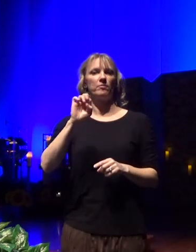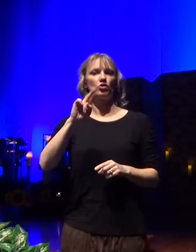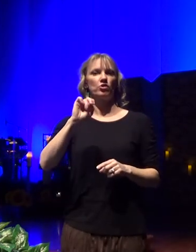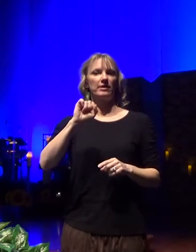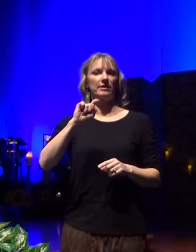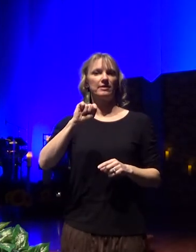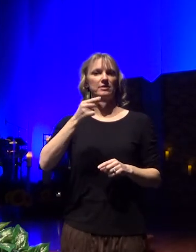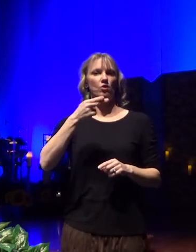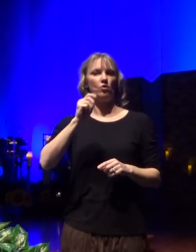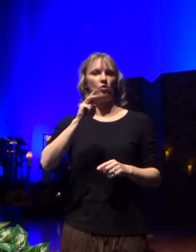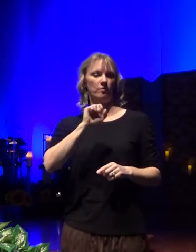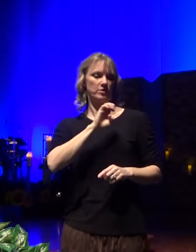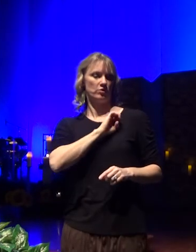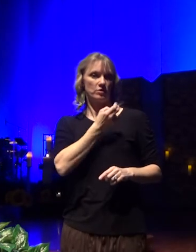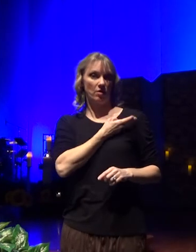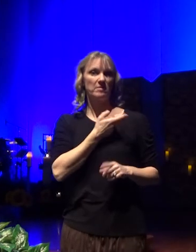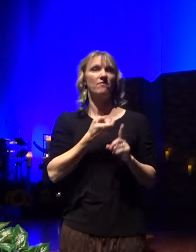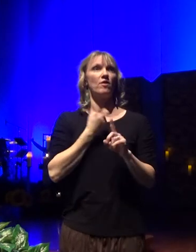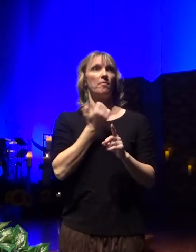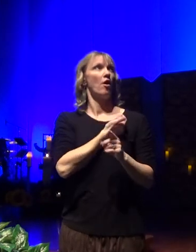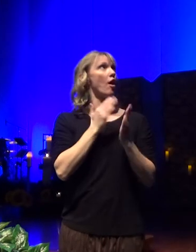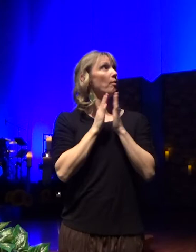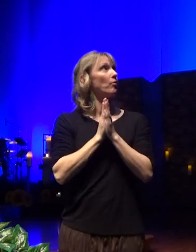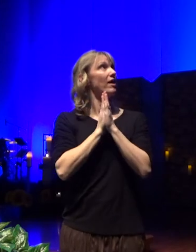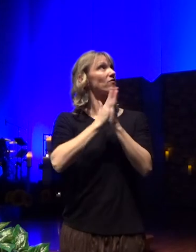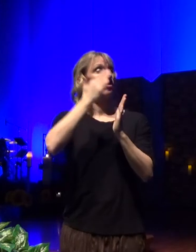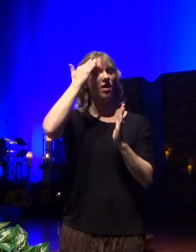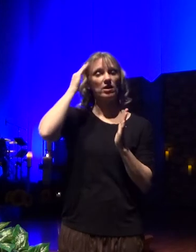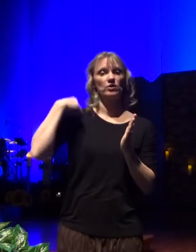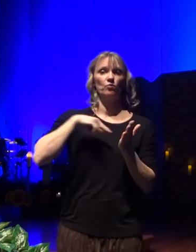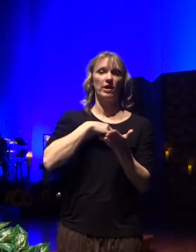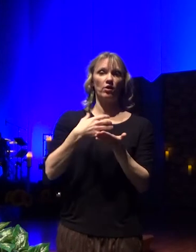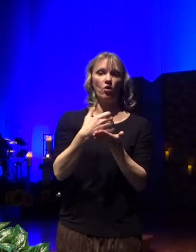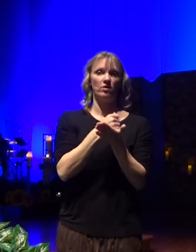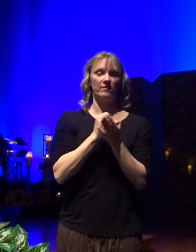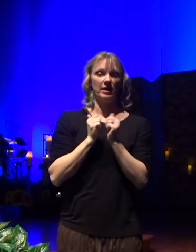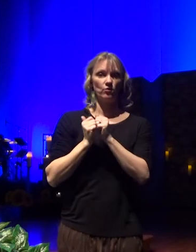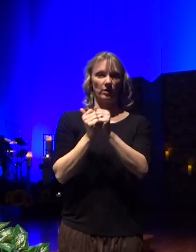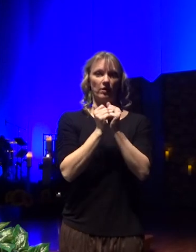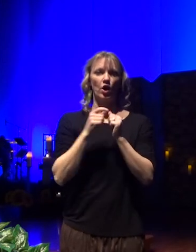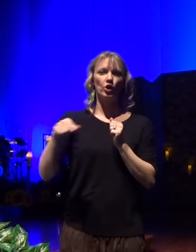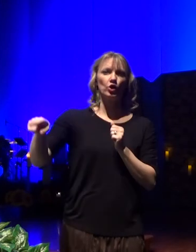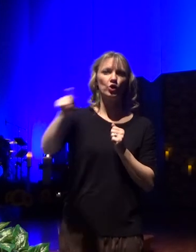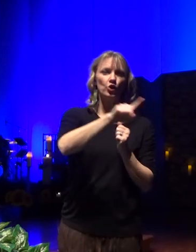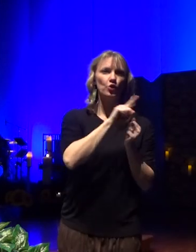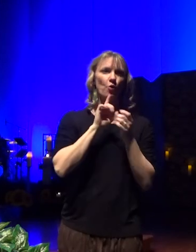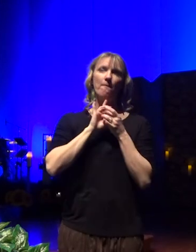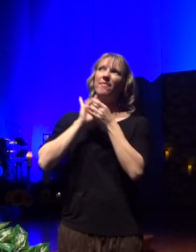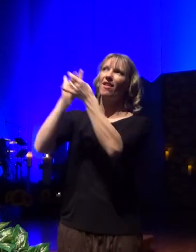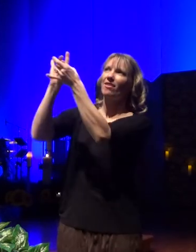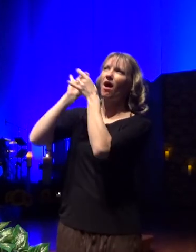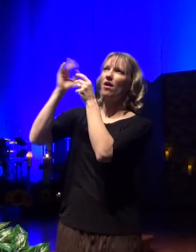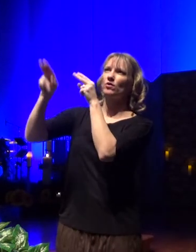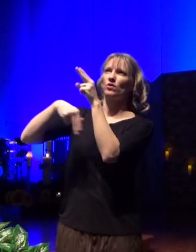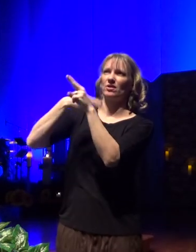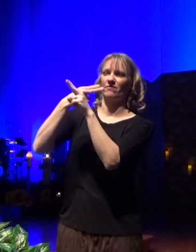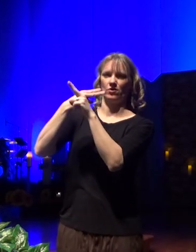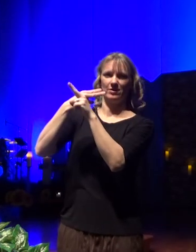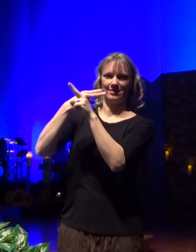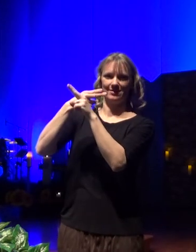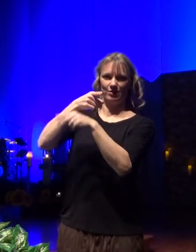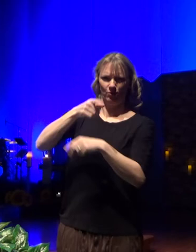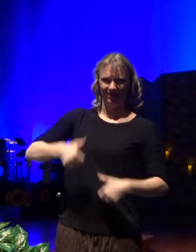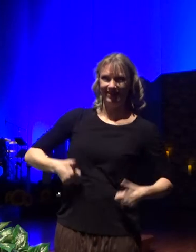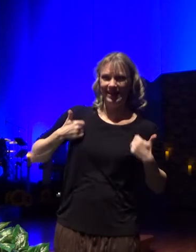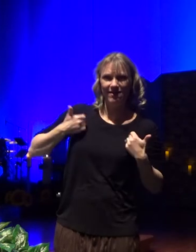from Ernest Holmes, from this prayerful consciousness we all cultivate together. You belong to the universe in which you